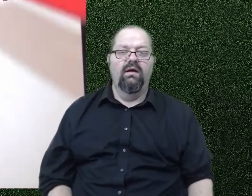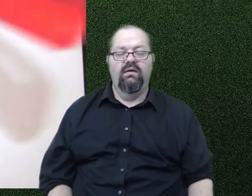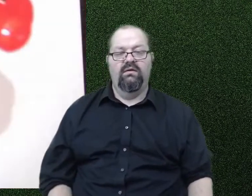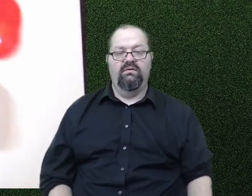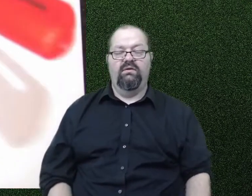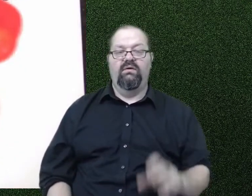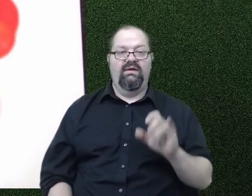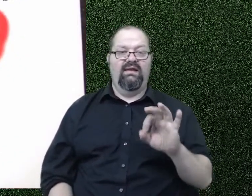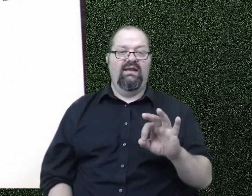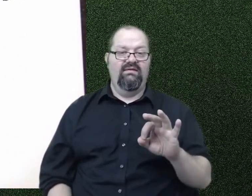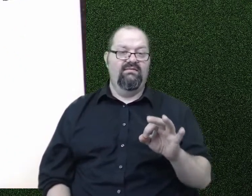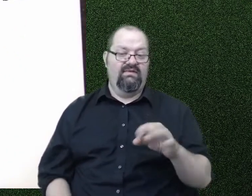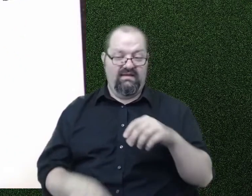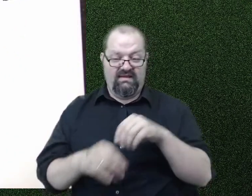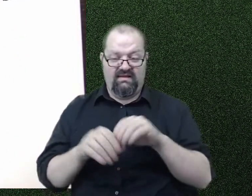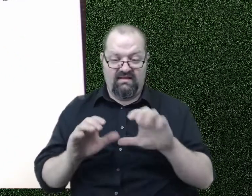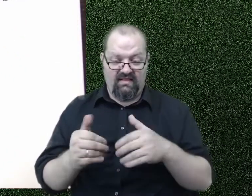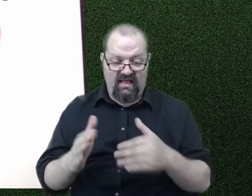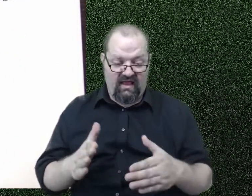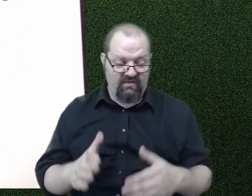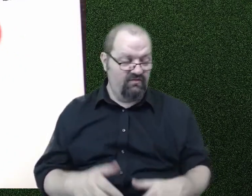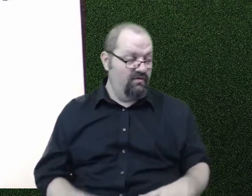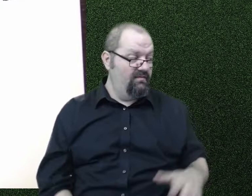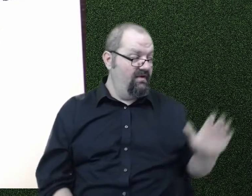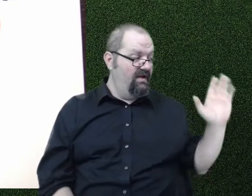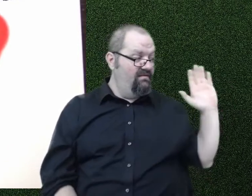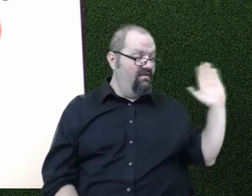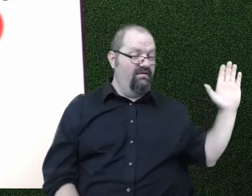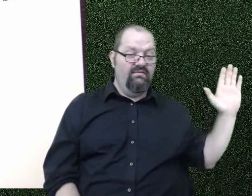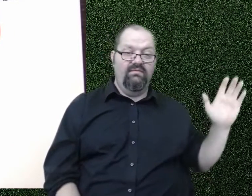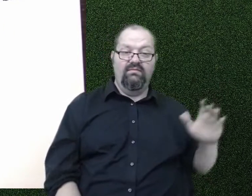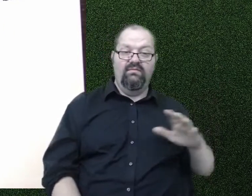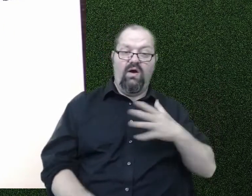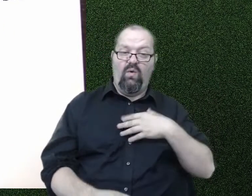is. This is the yz plane.